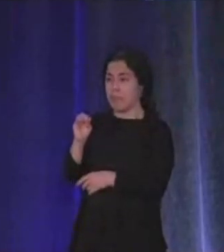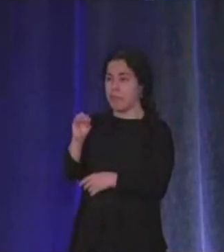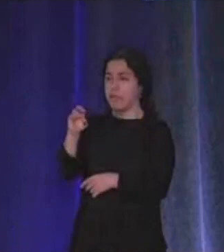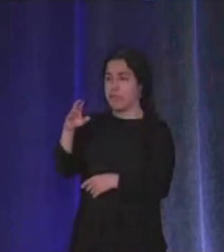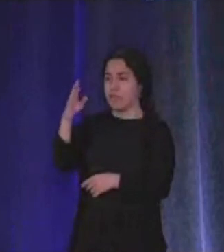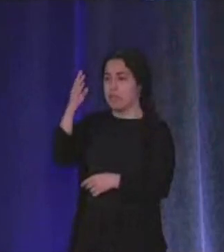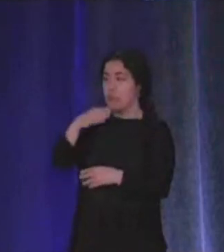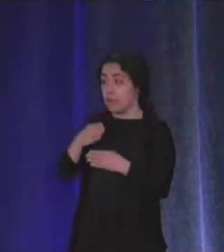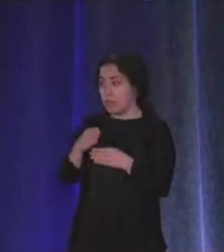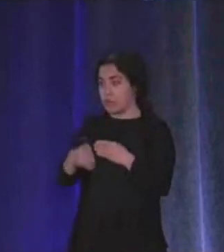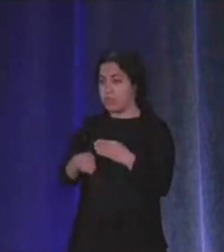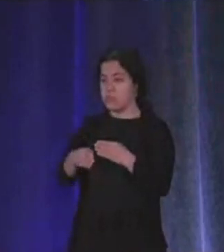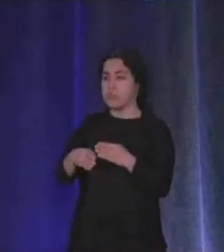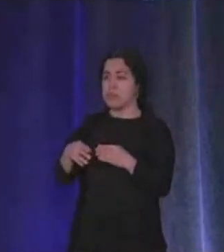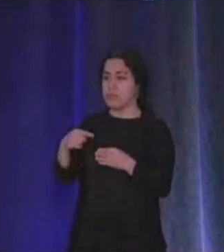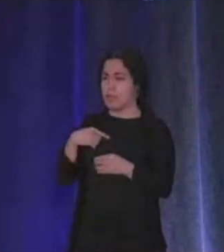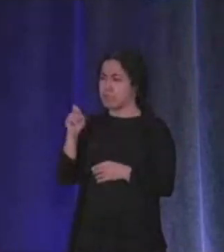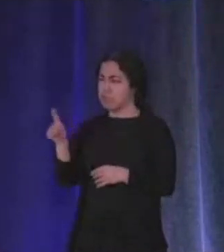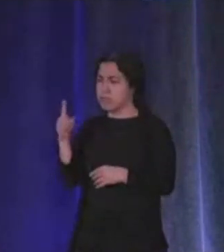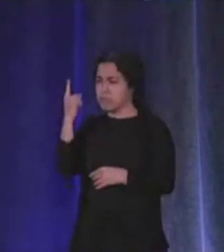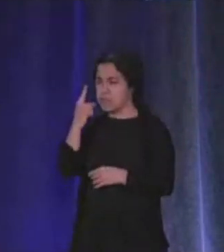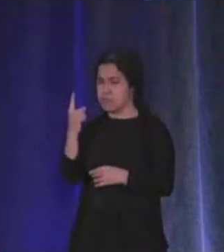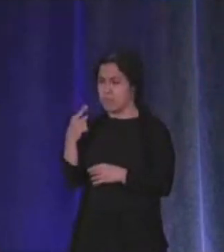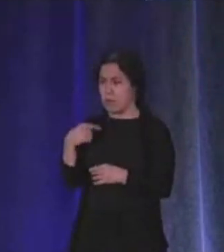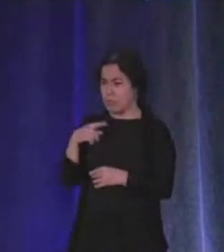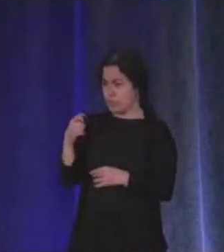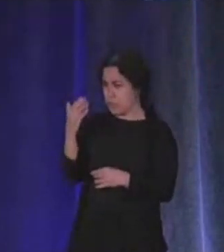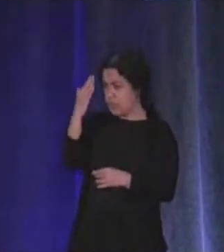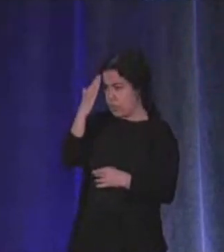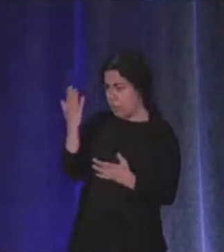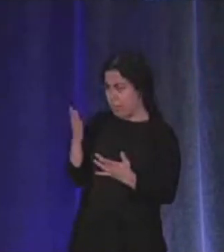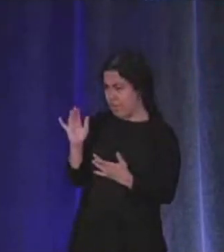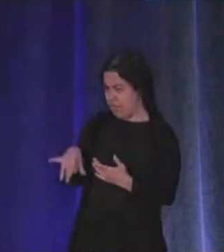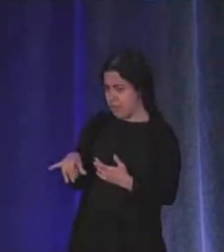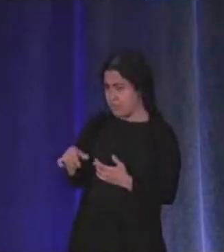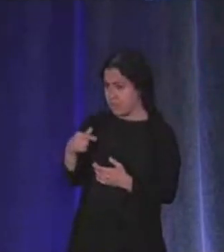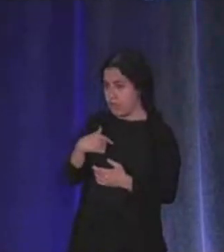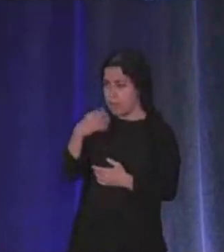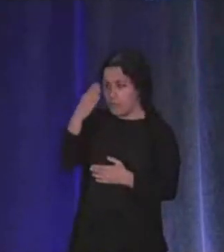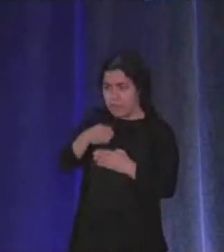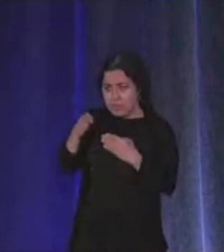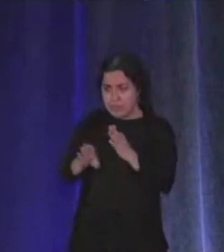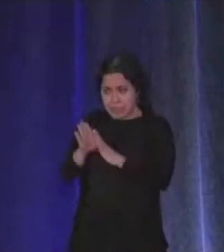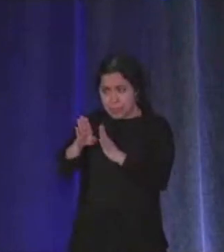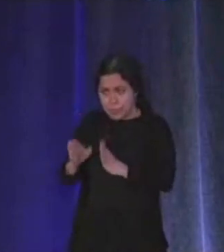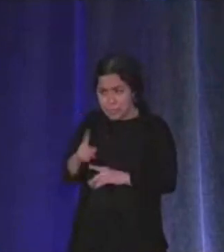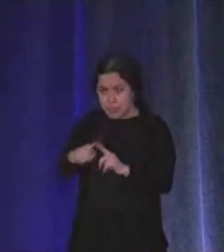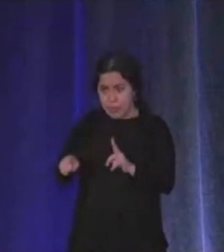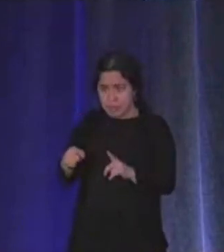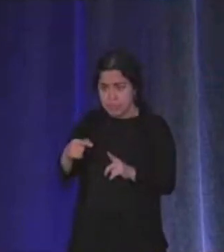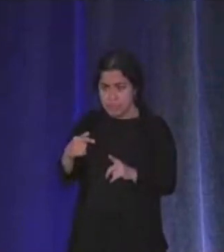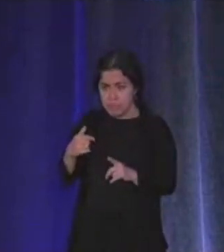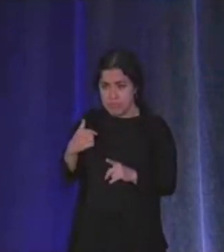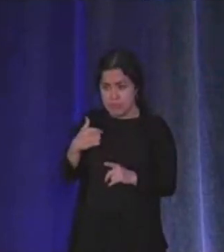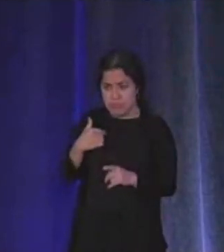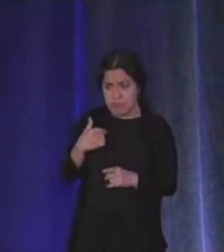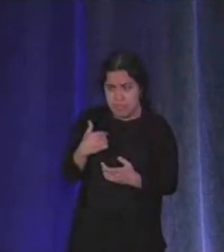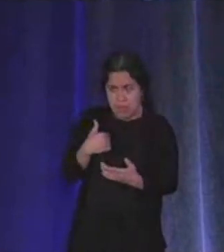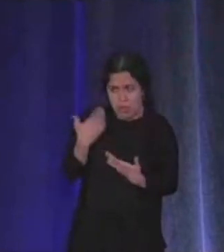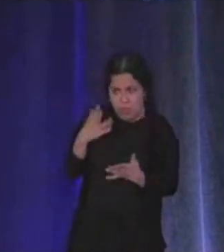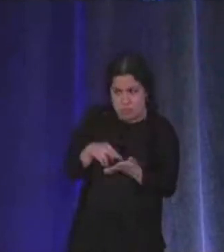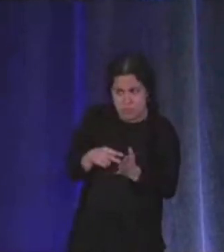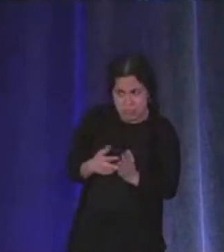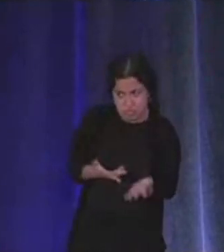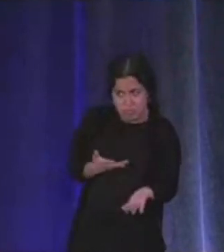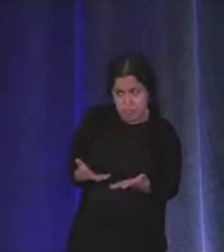was I supposed to know what that is? I'm a front end developer, but I've not heard of that. And so what I did